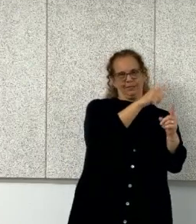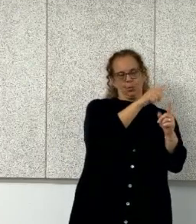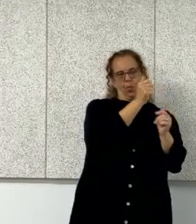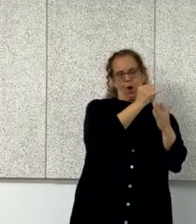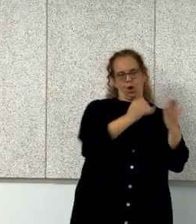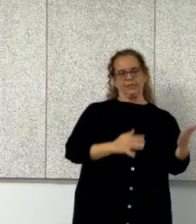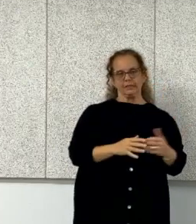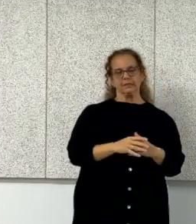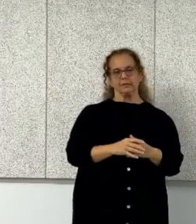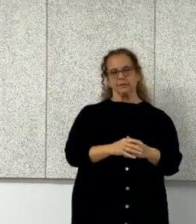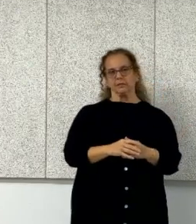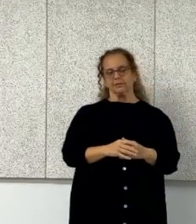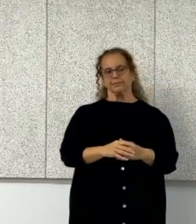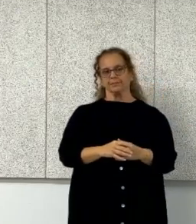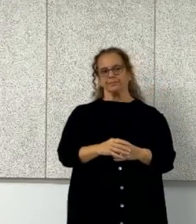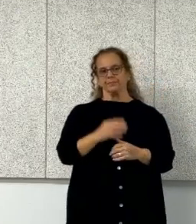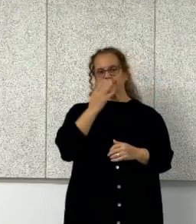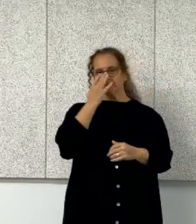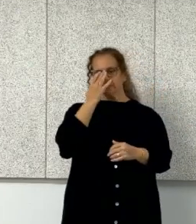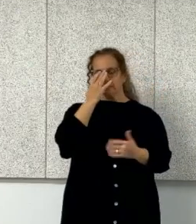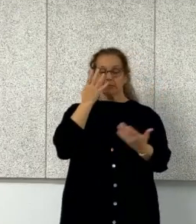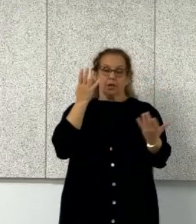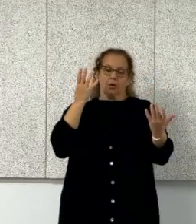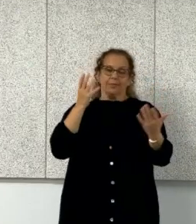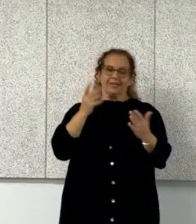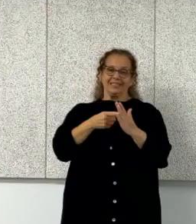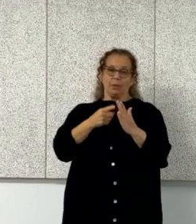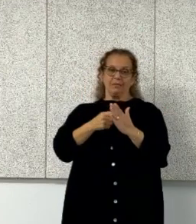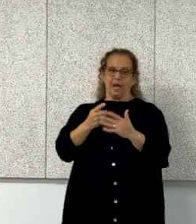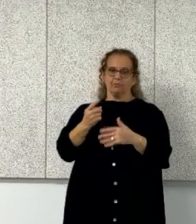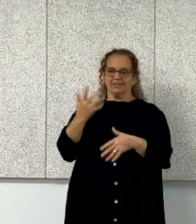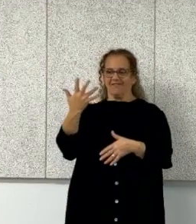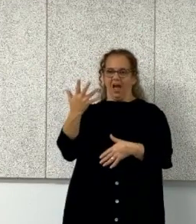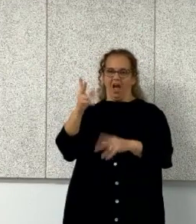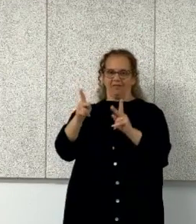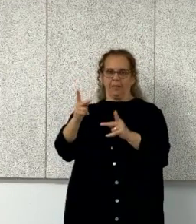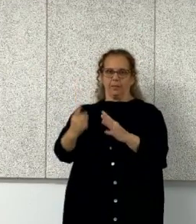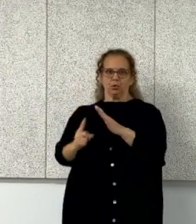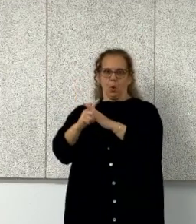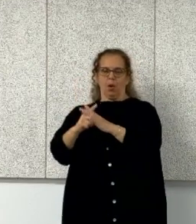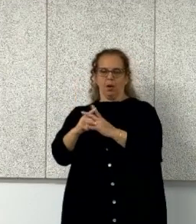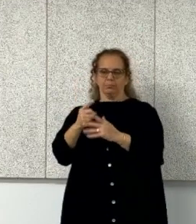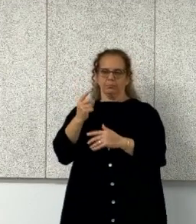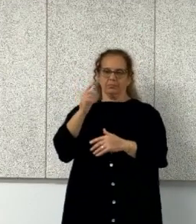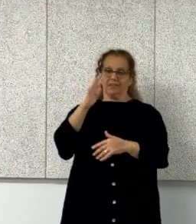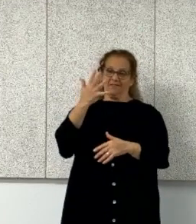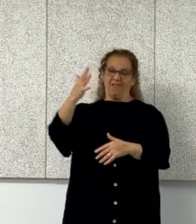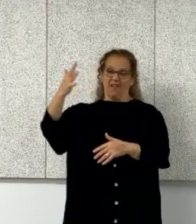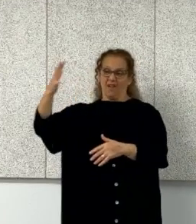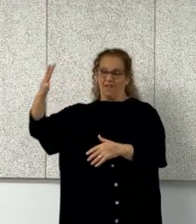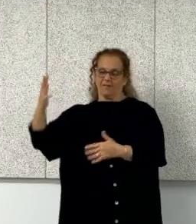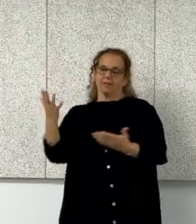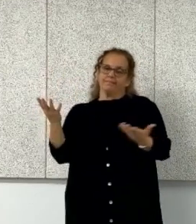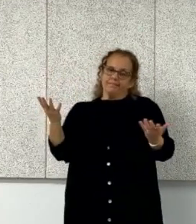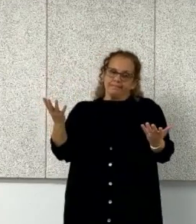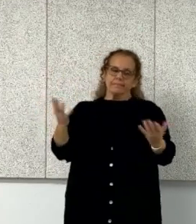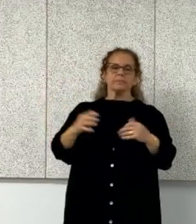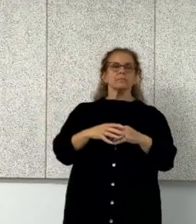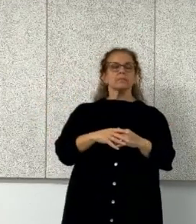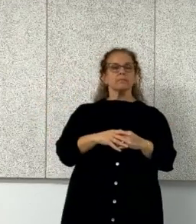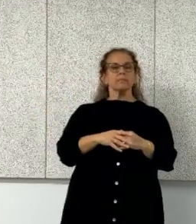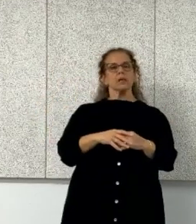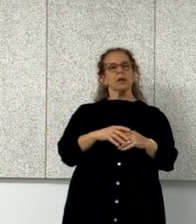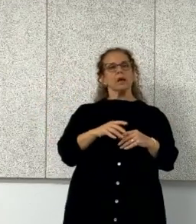a guarantee in case, you know, five people show up and they each pay $5. But what we found is that really incentivized audiences